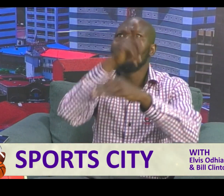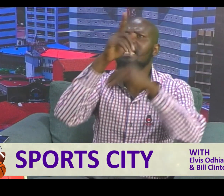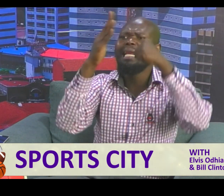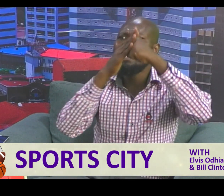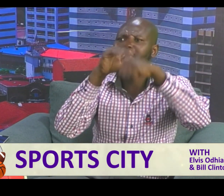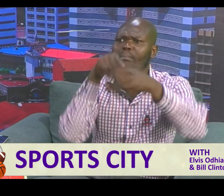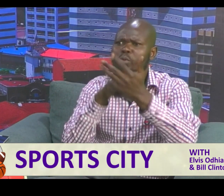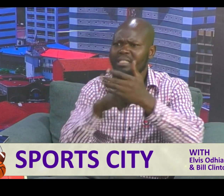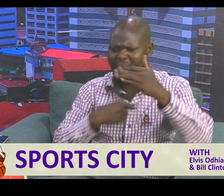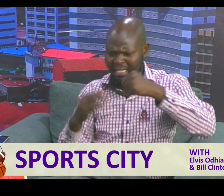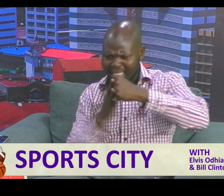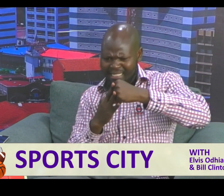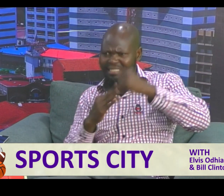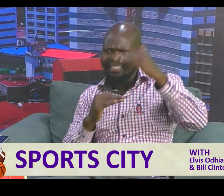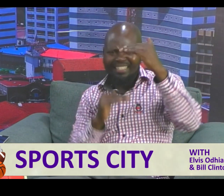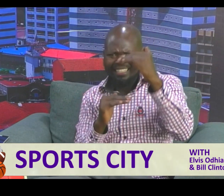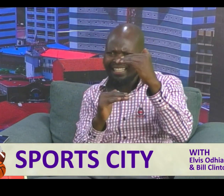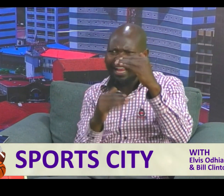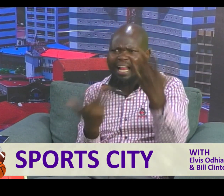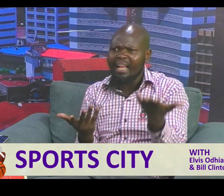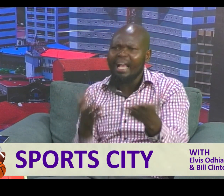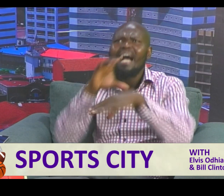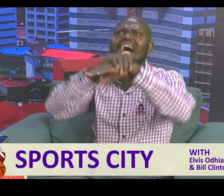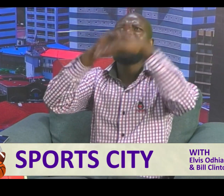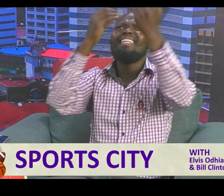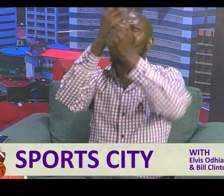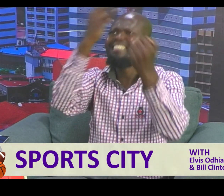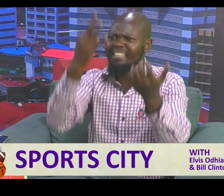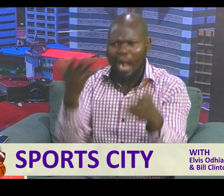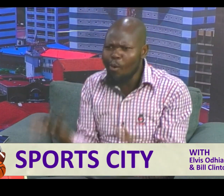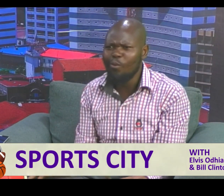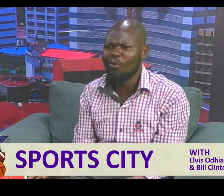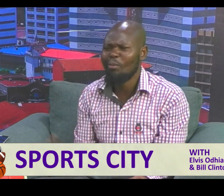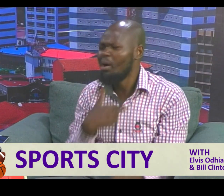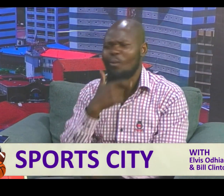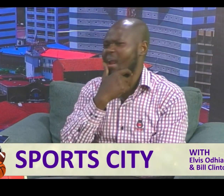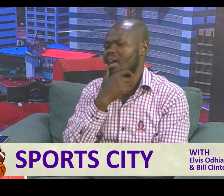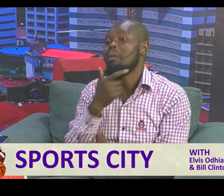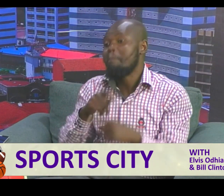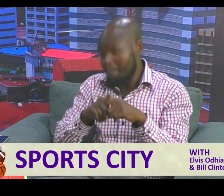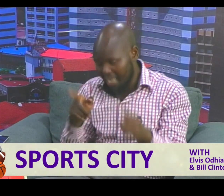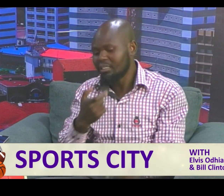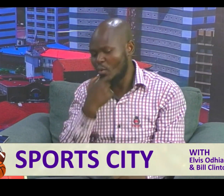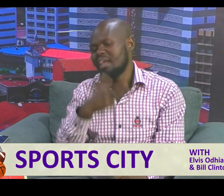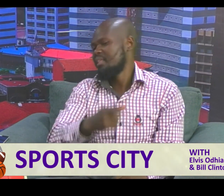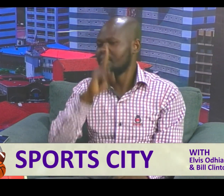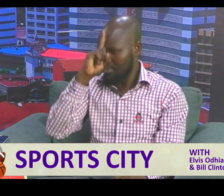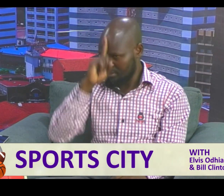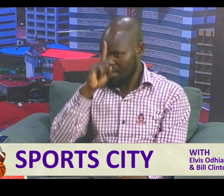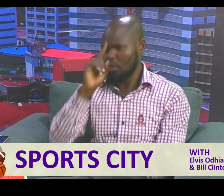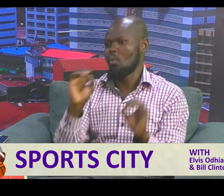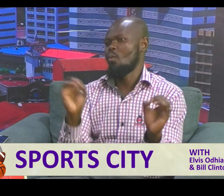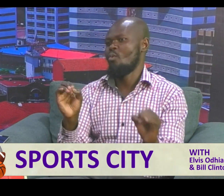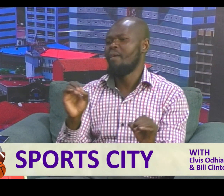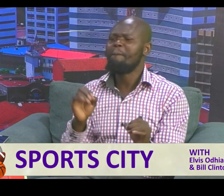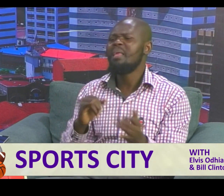and Posta Rangers? Because previously we saw that they were following each other. Right. So right now Posta Rangers have 13. So I